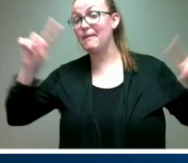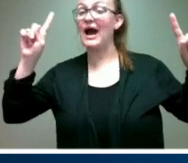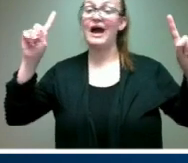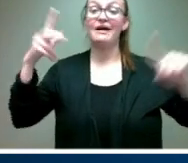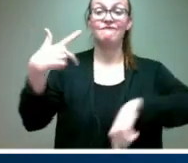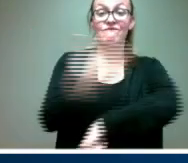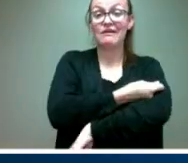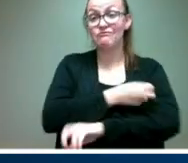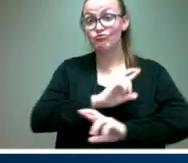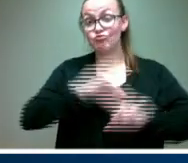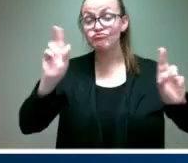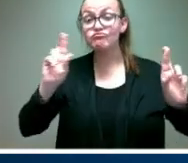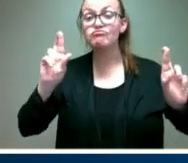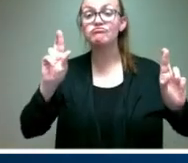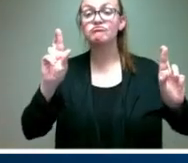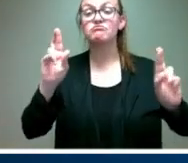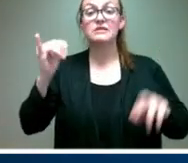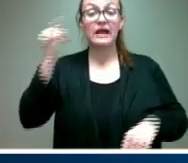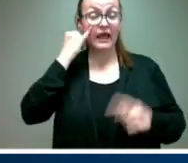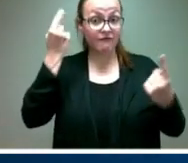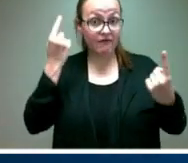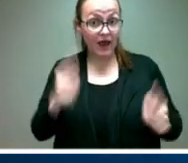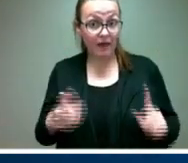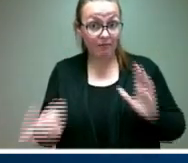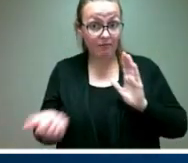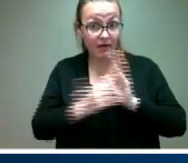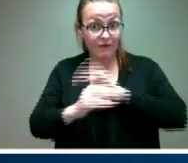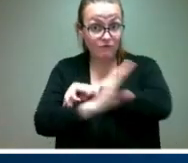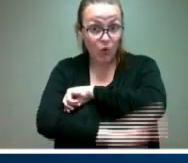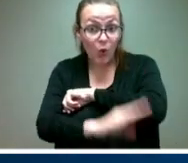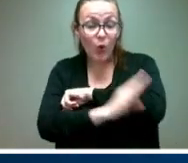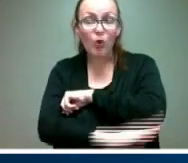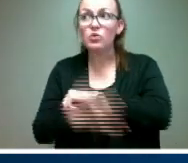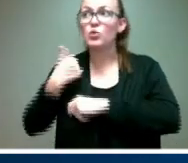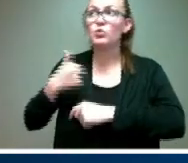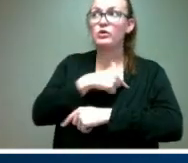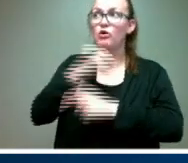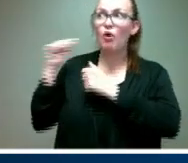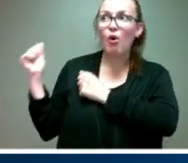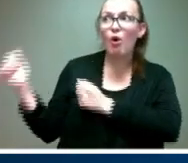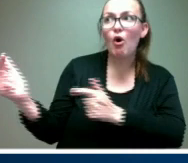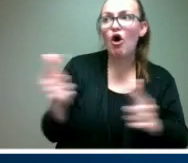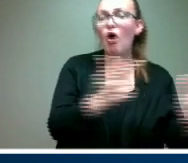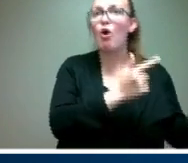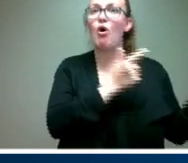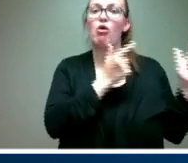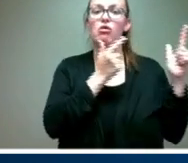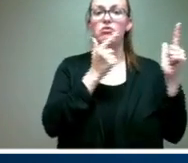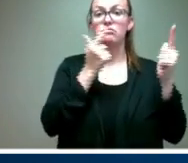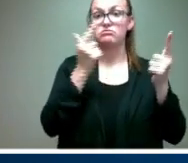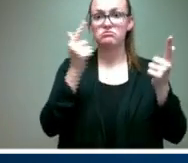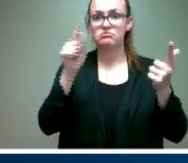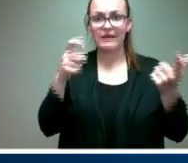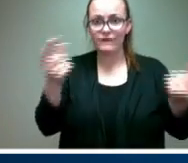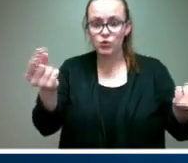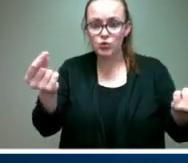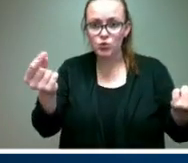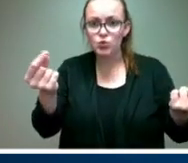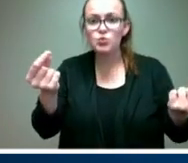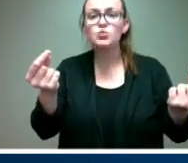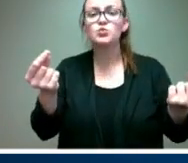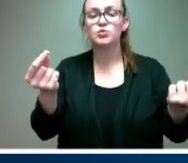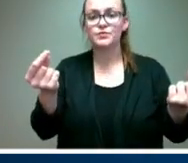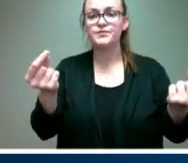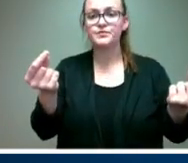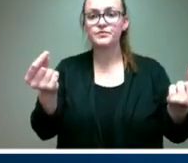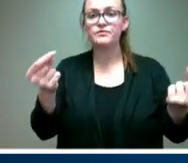think what all of us as public officials, whether it's our city or our schools, what all of us have to do, this question is specifically